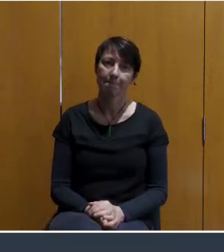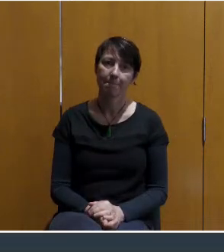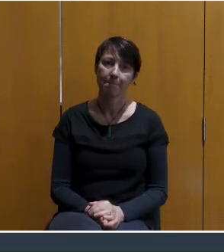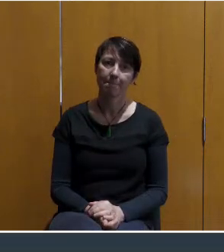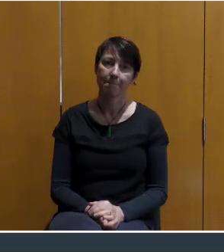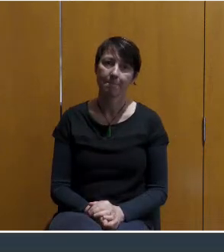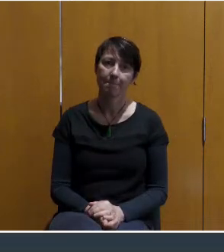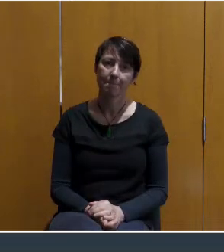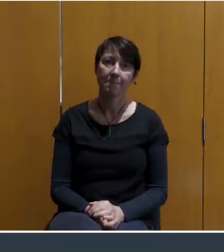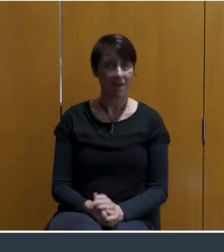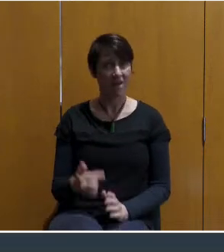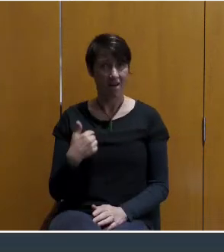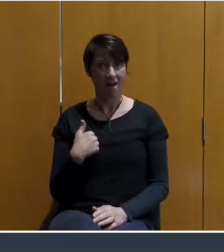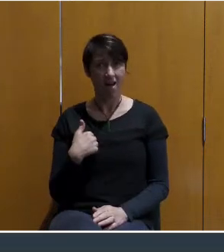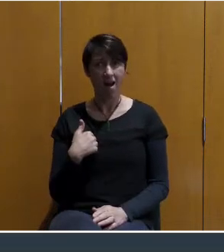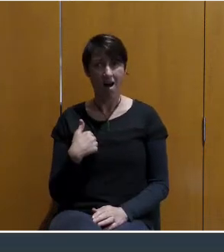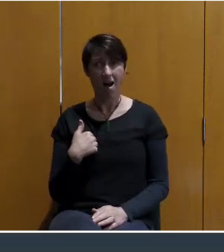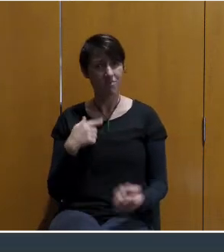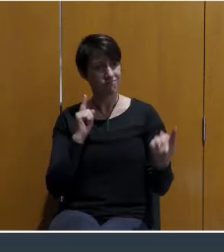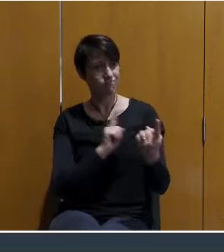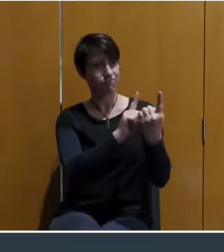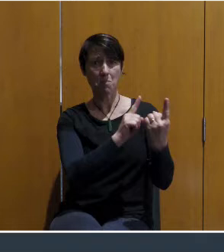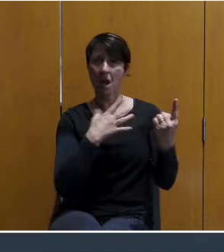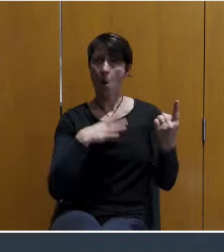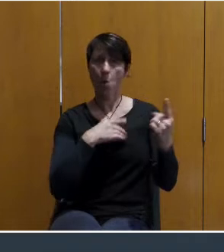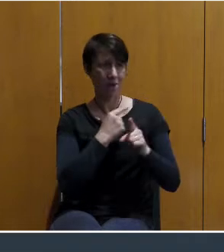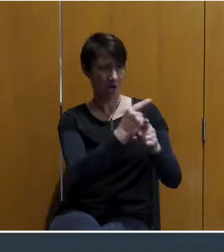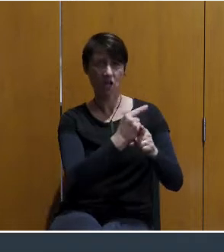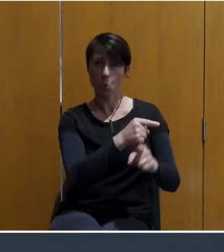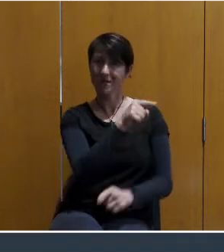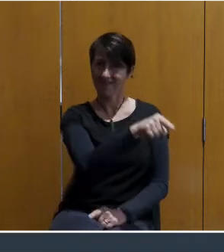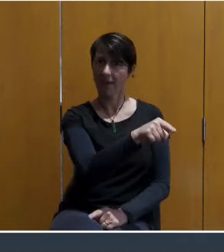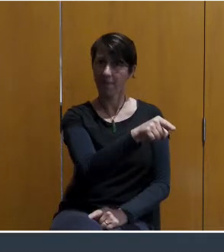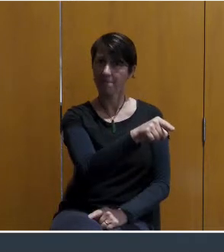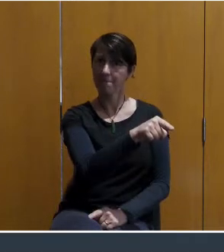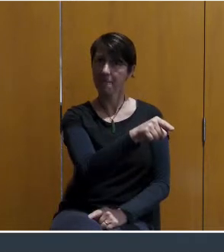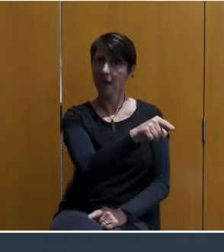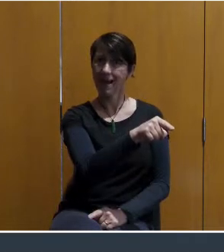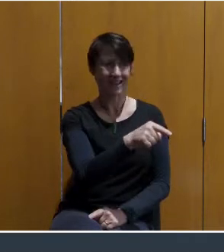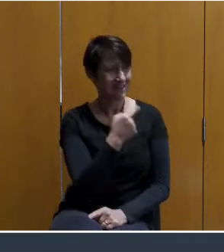and say, look, City Council, dog off lead area.